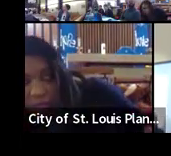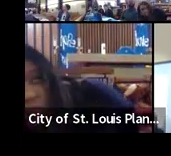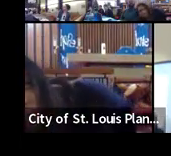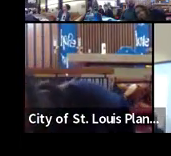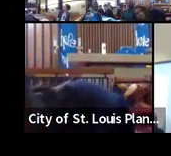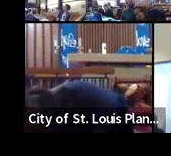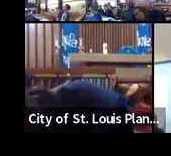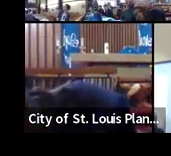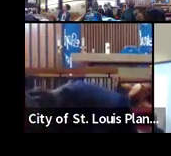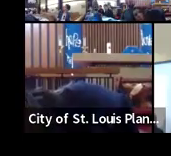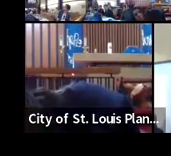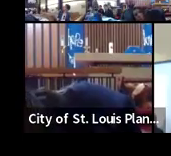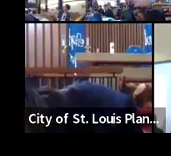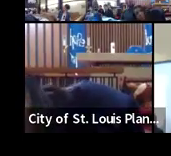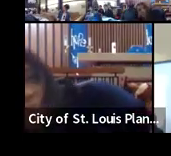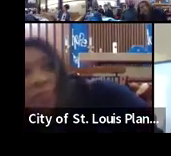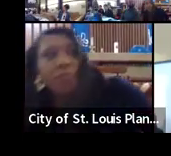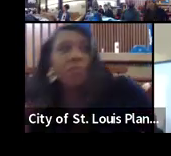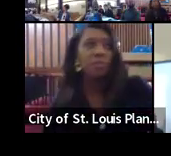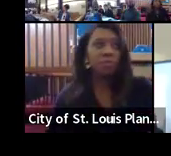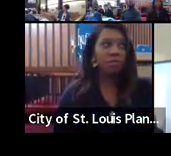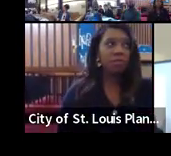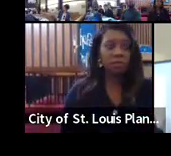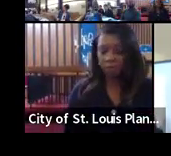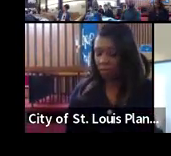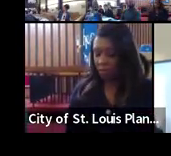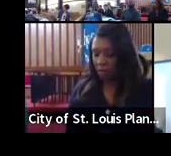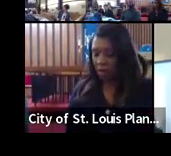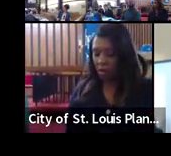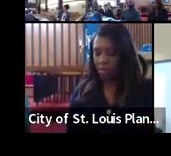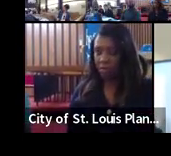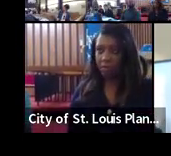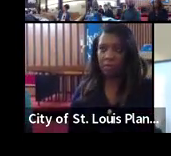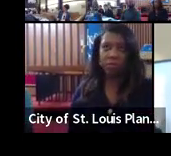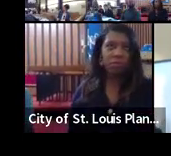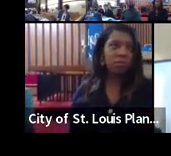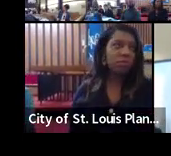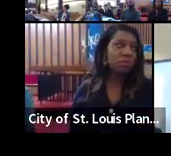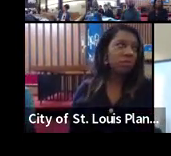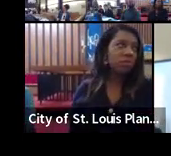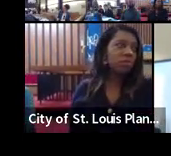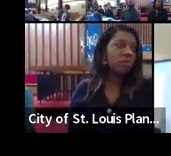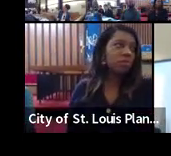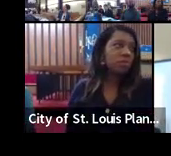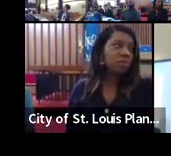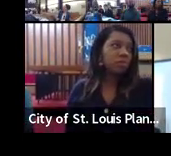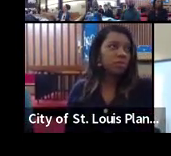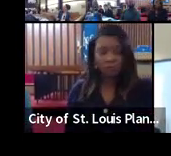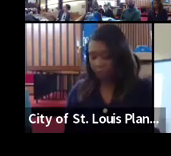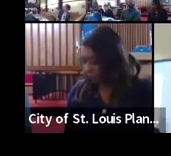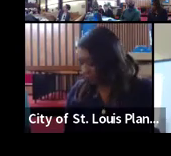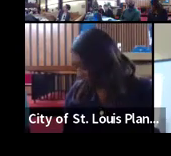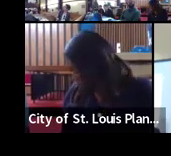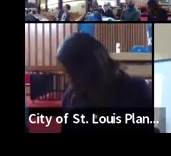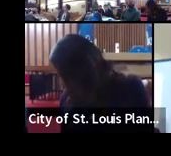host it and hope that there's still flexibility so that those of us